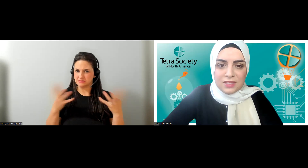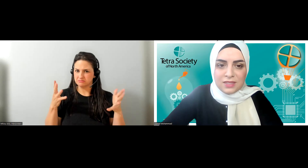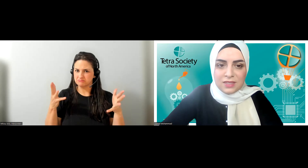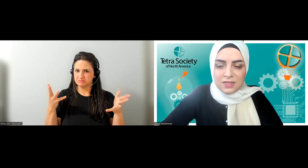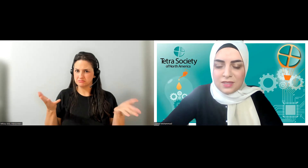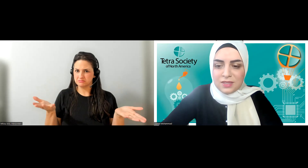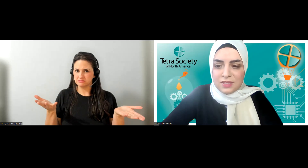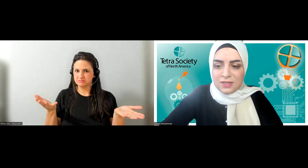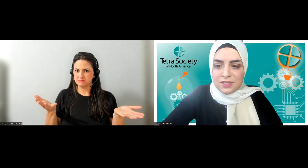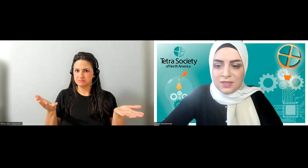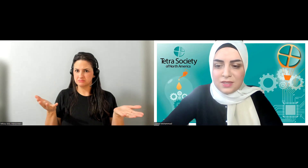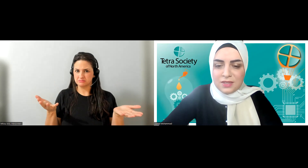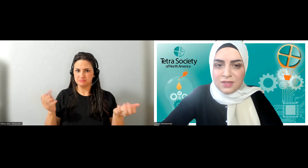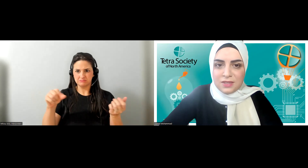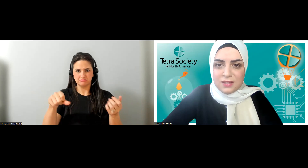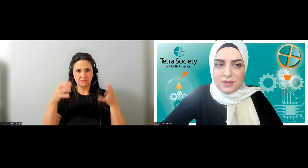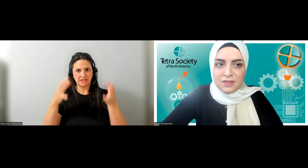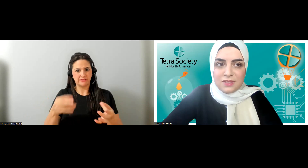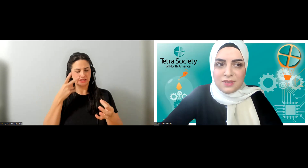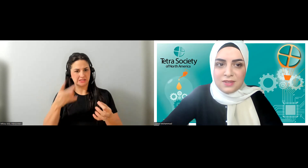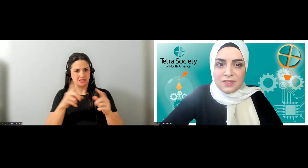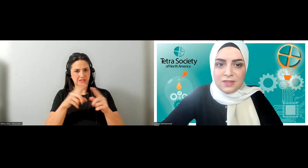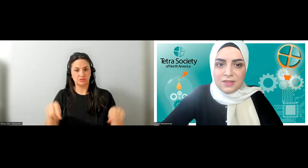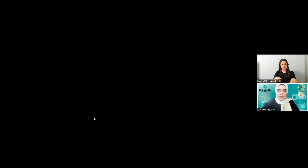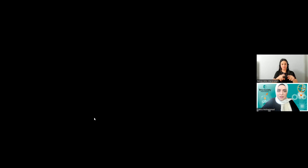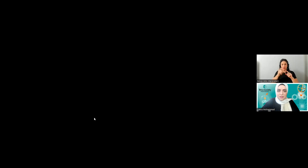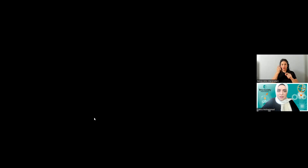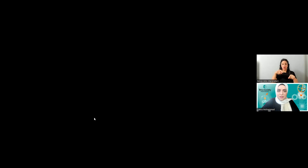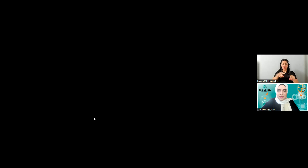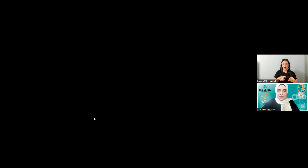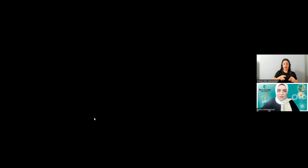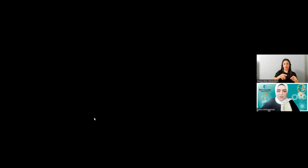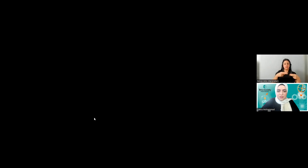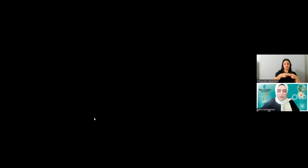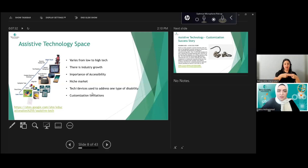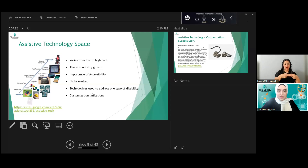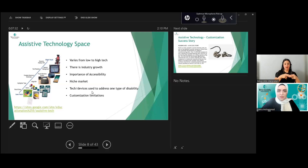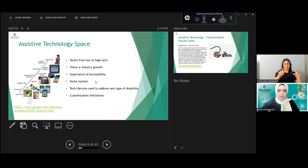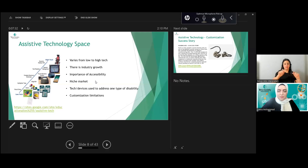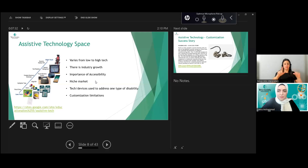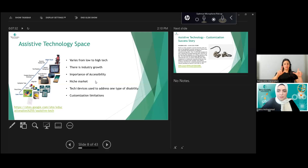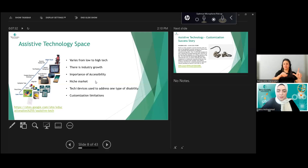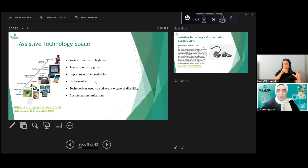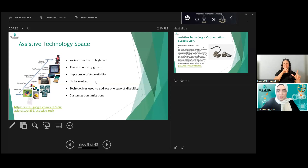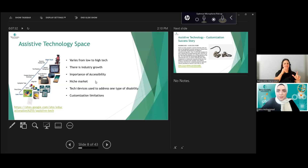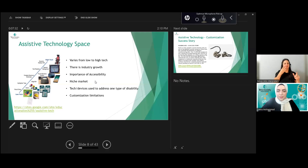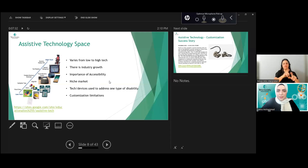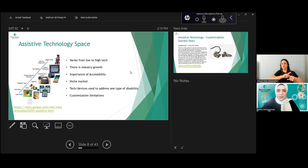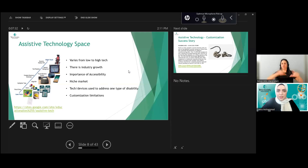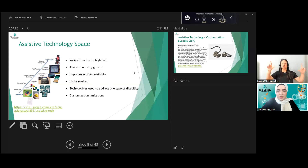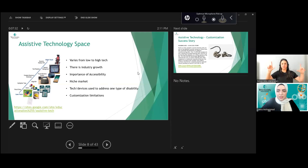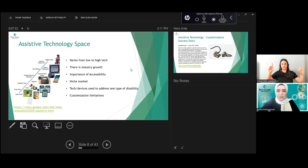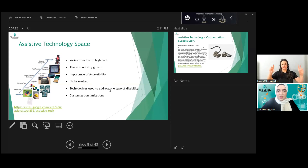yeah we're definitely seeing your screen we just are also when your slide going through the slides we're just not seeing them in the full screen we're seeing